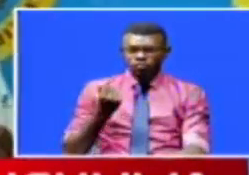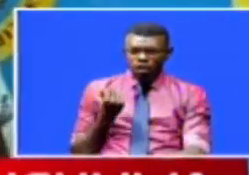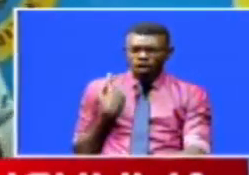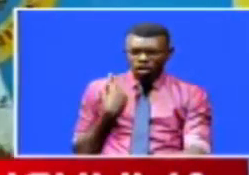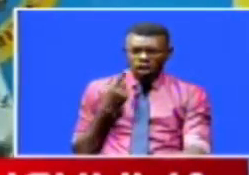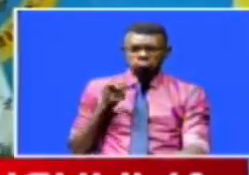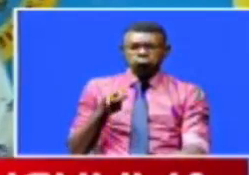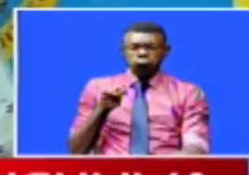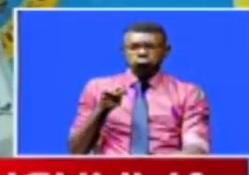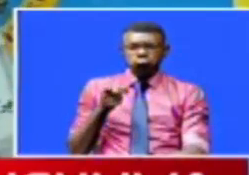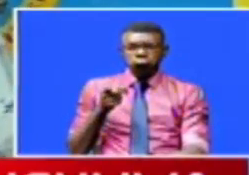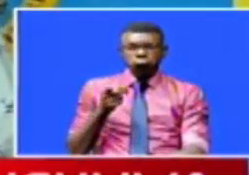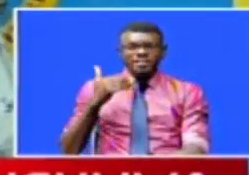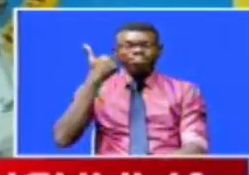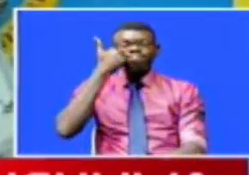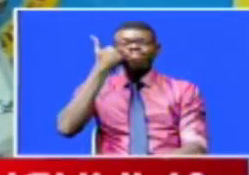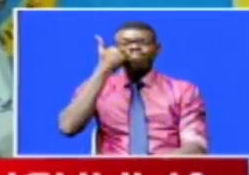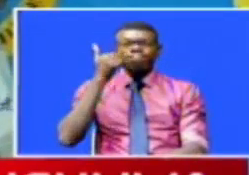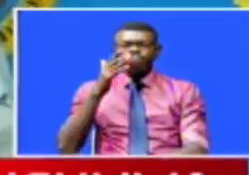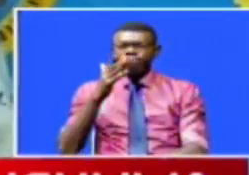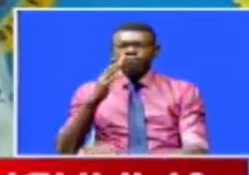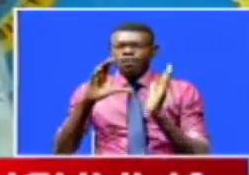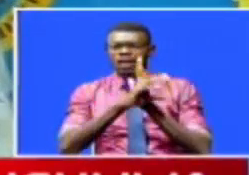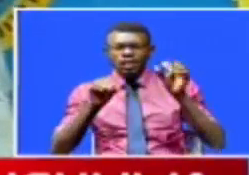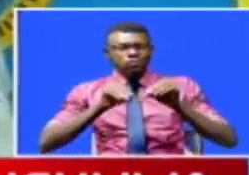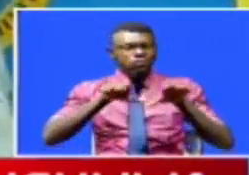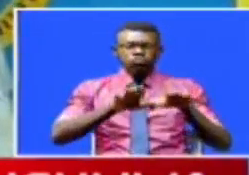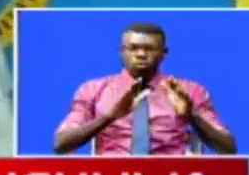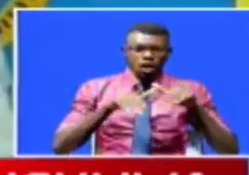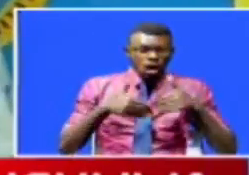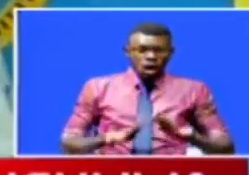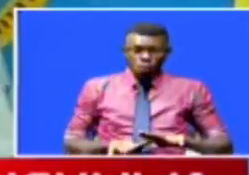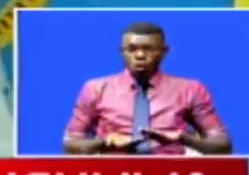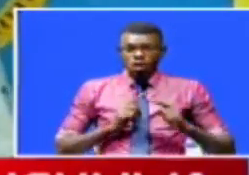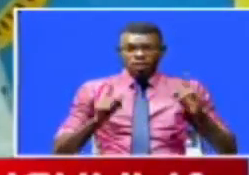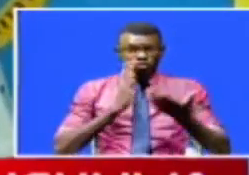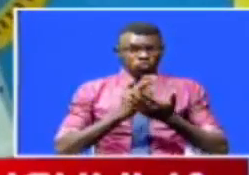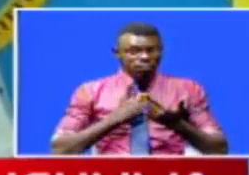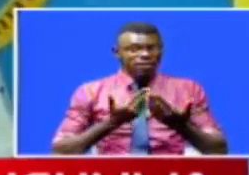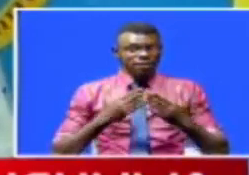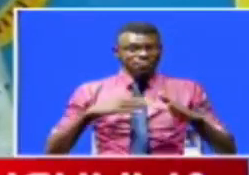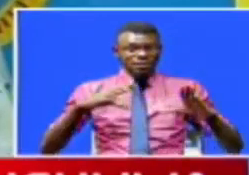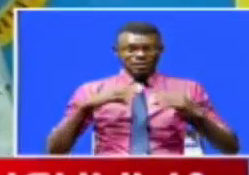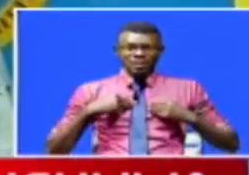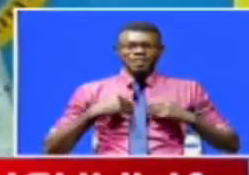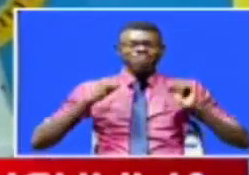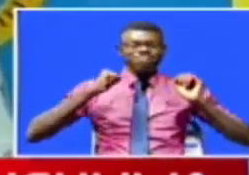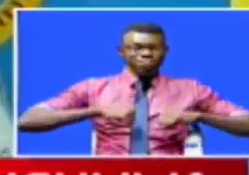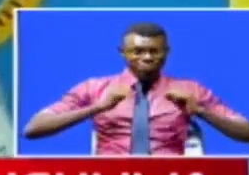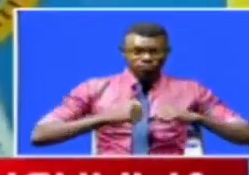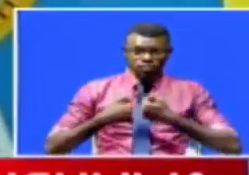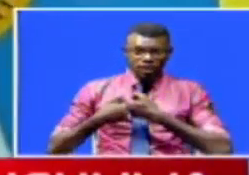understand the extent of the disease in the country. But I really concur, this is a challenge,